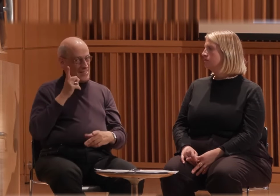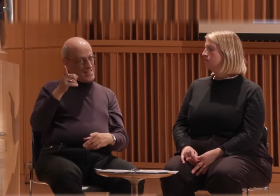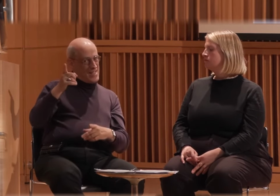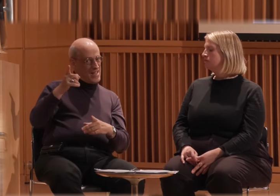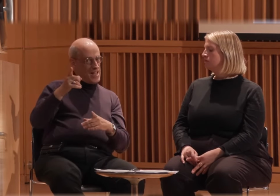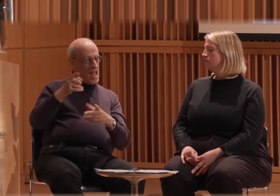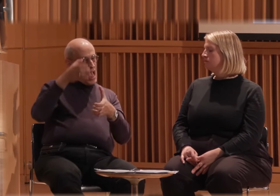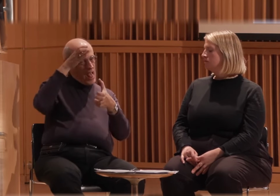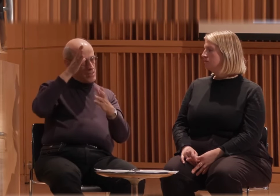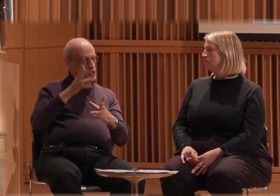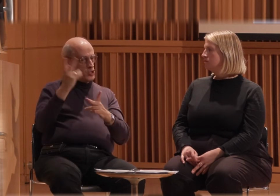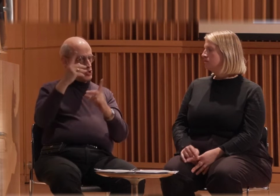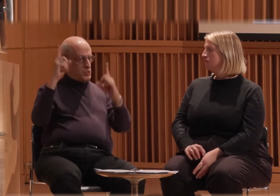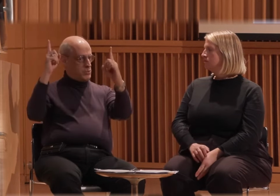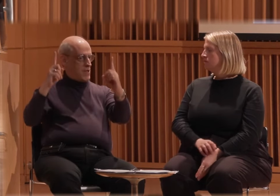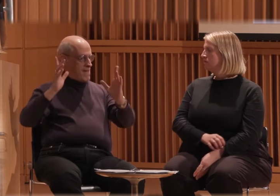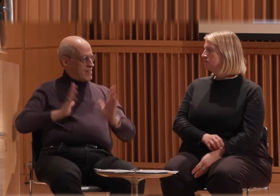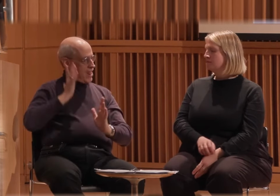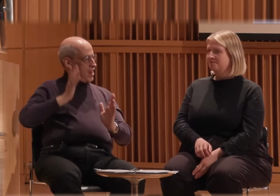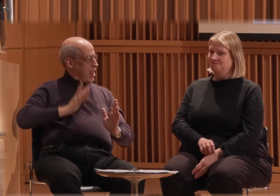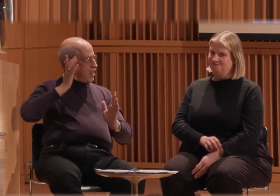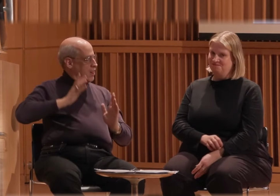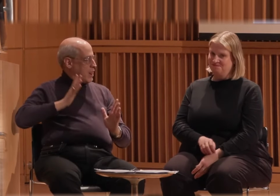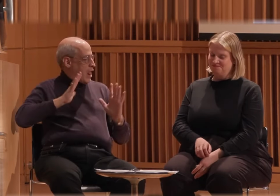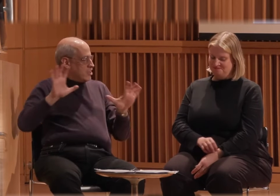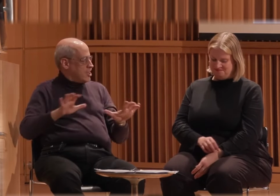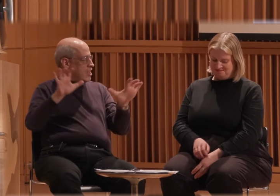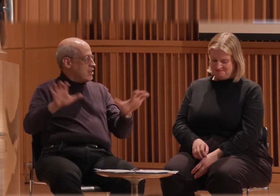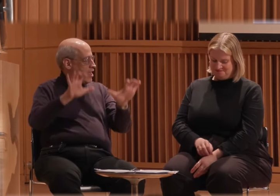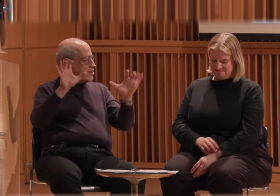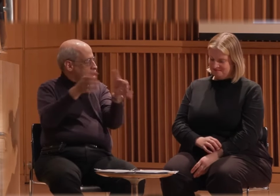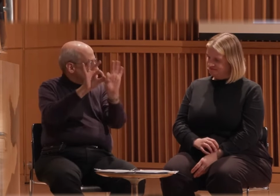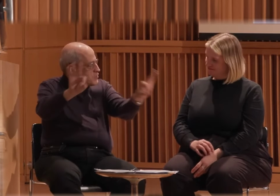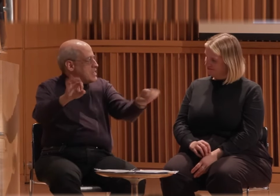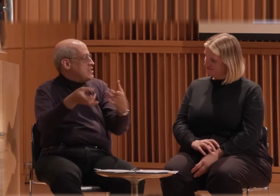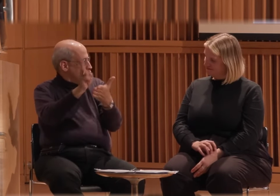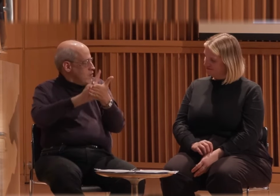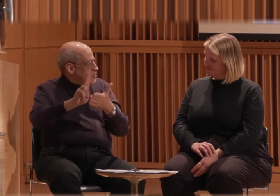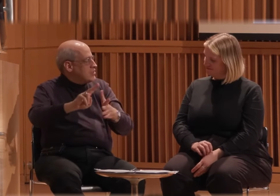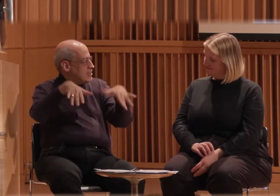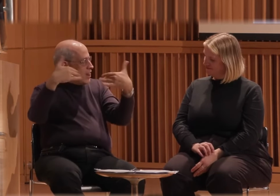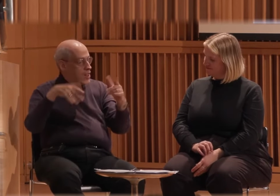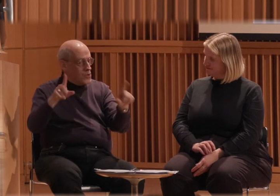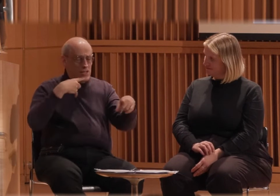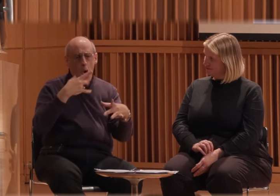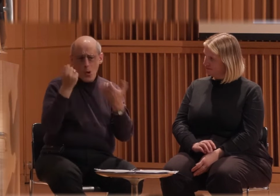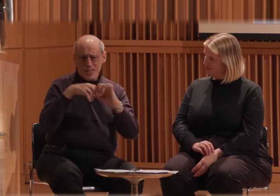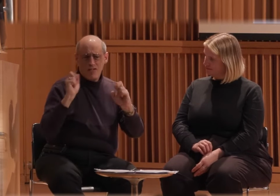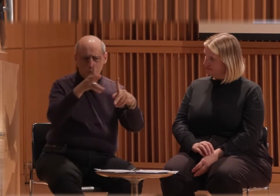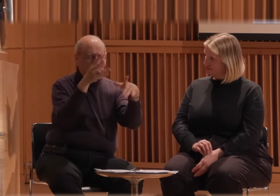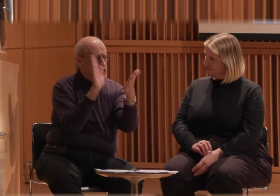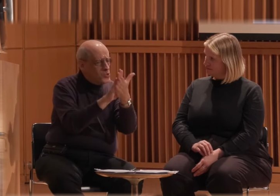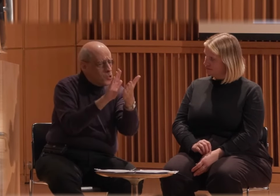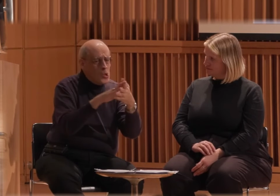have two different people from fancy pants universities, and one of them says that it's safe to return for kids